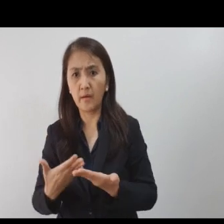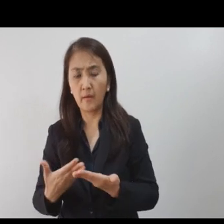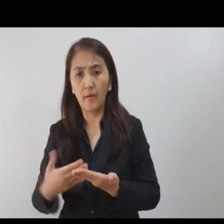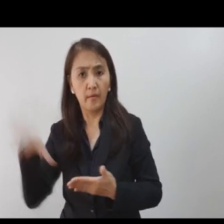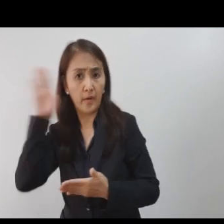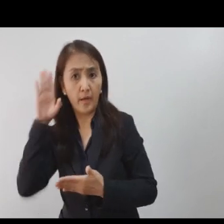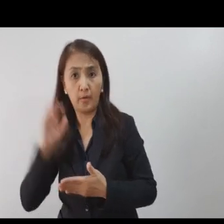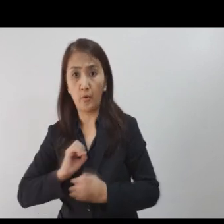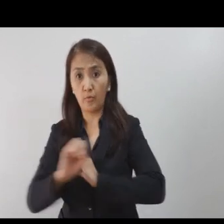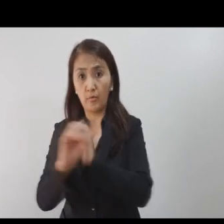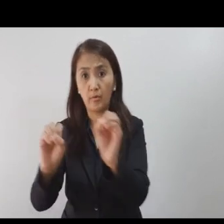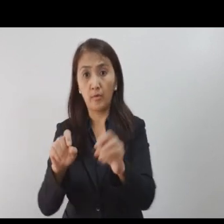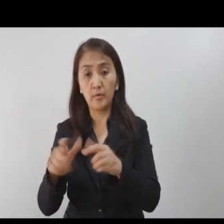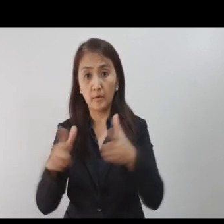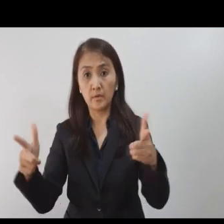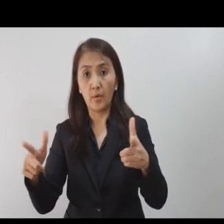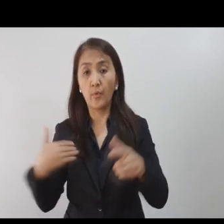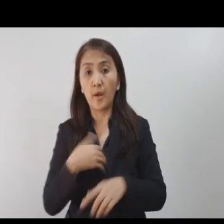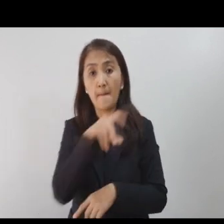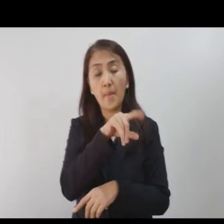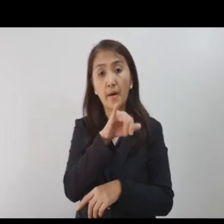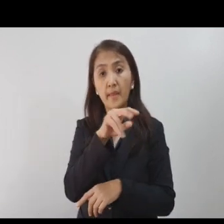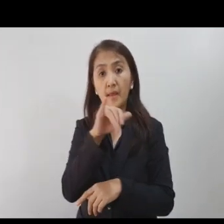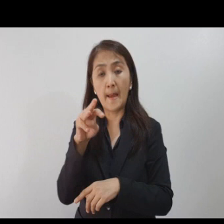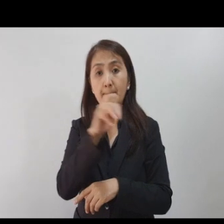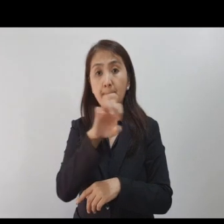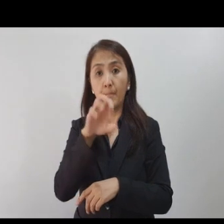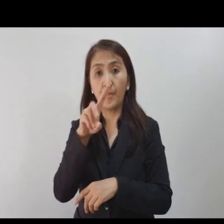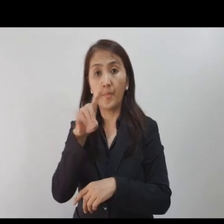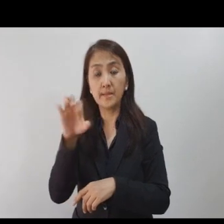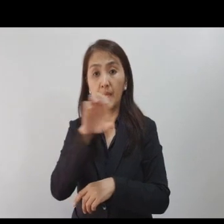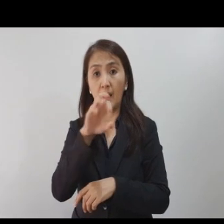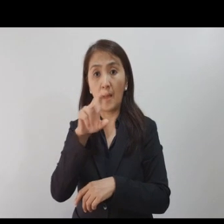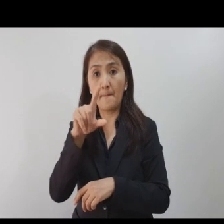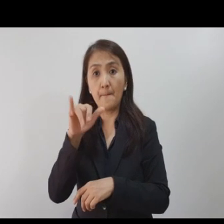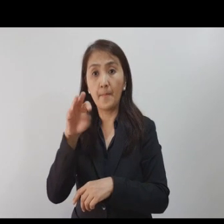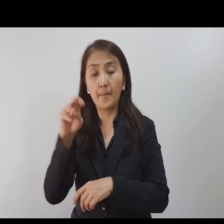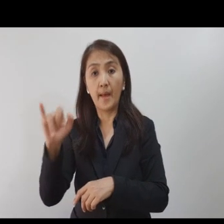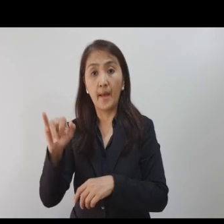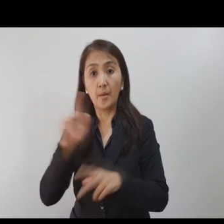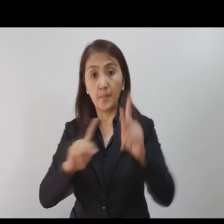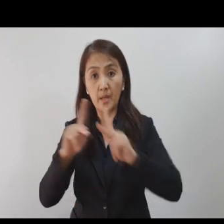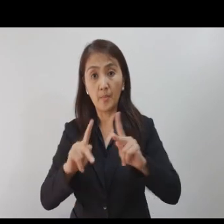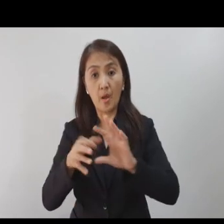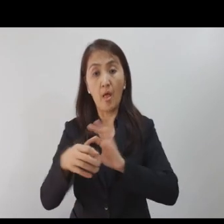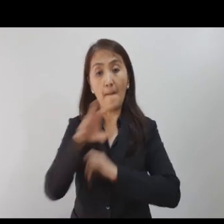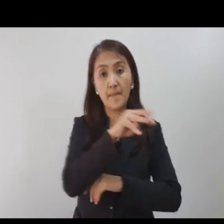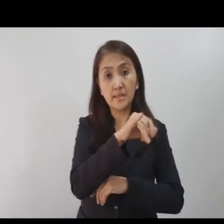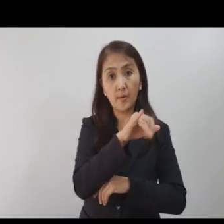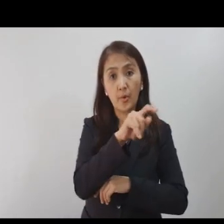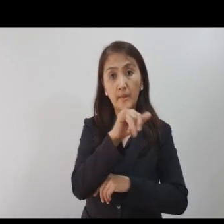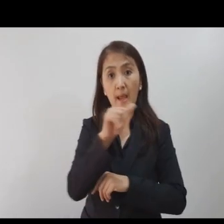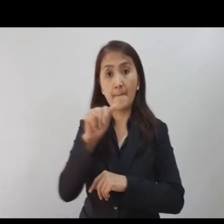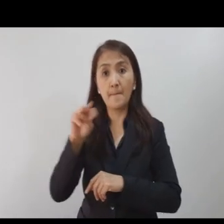us hear them in his native language? We are Parthians, Medes, and Elamites, inhabitants